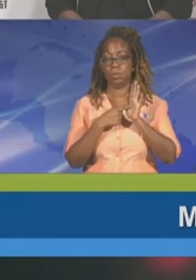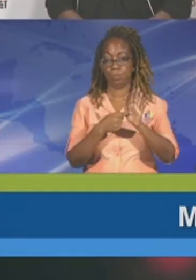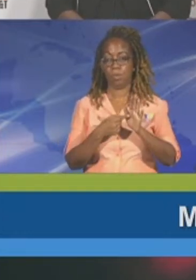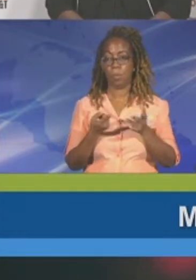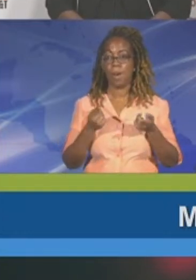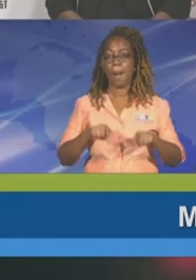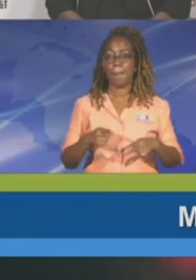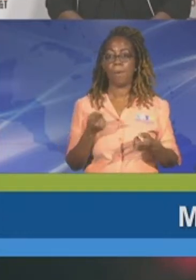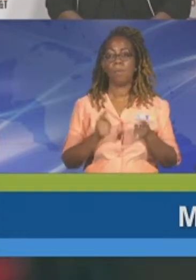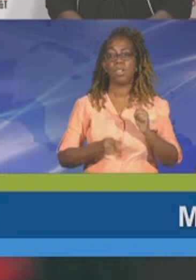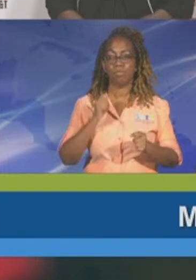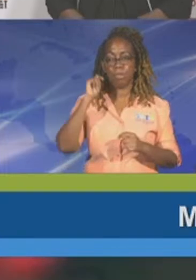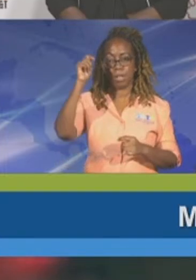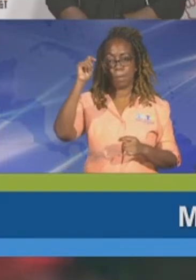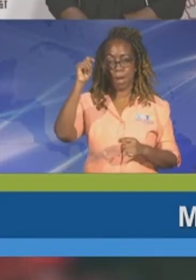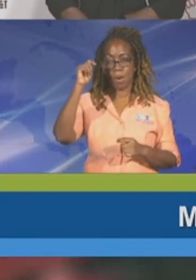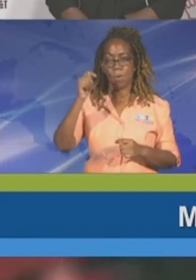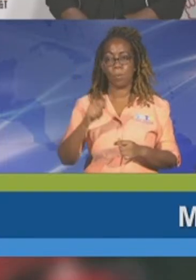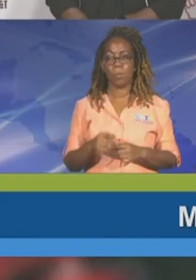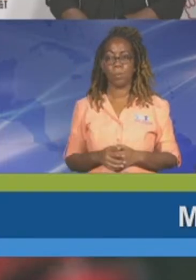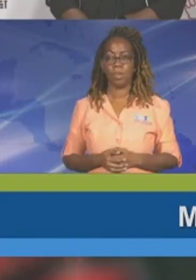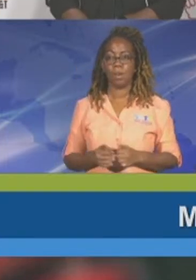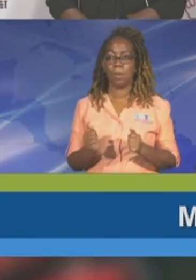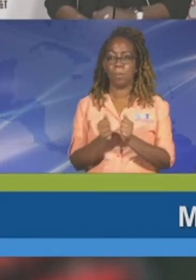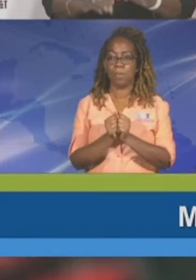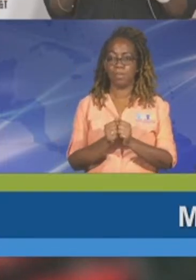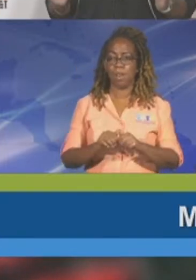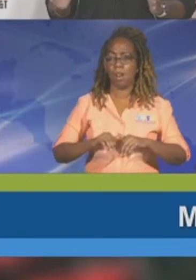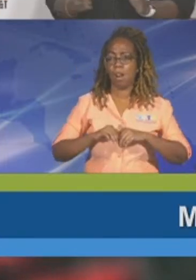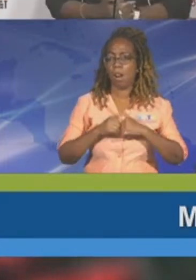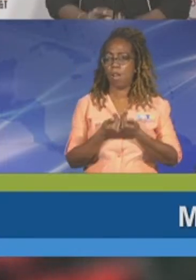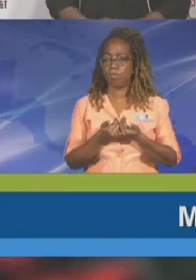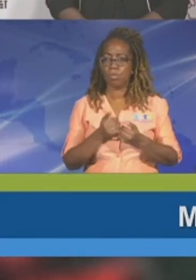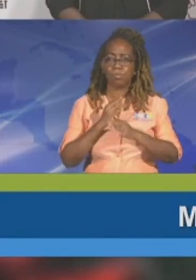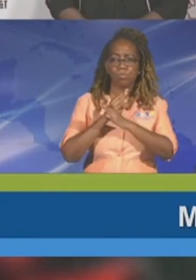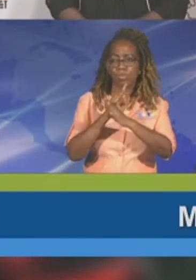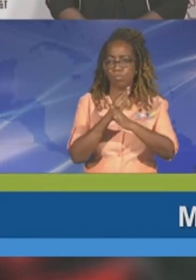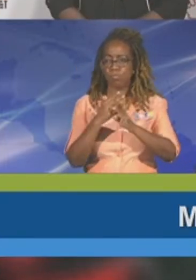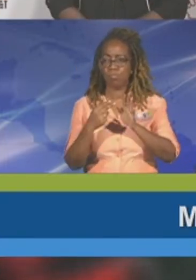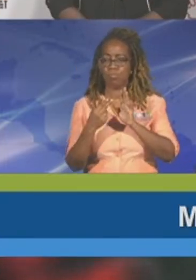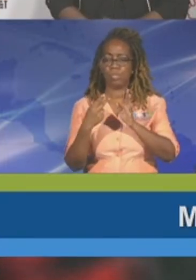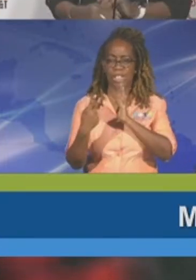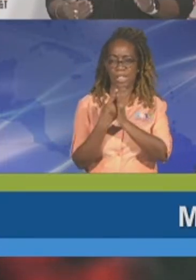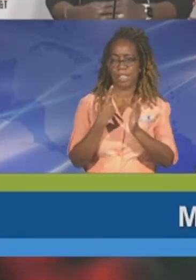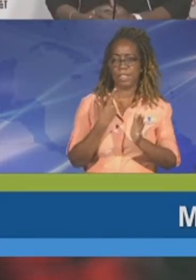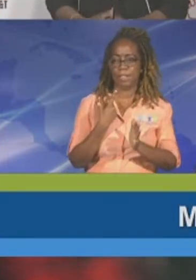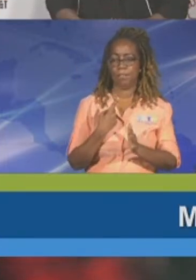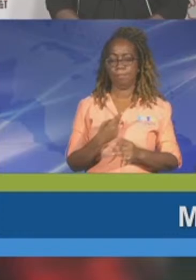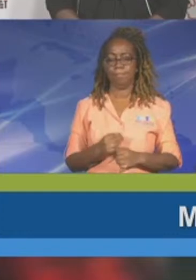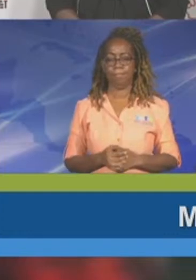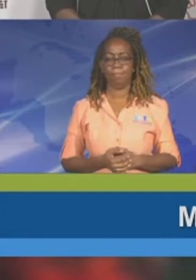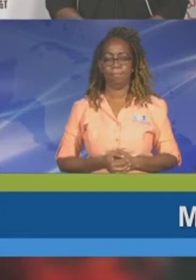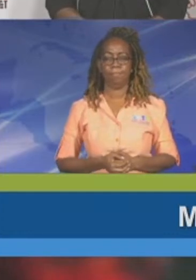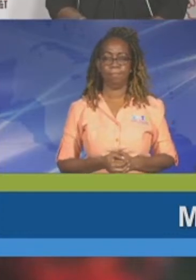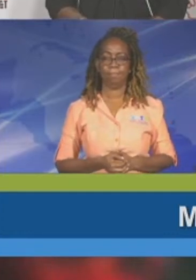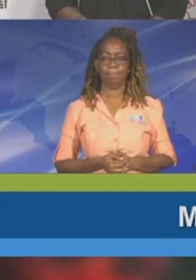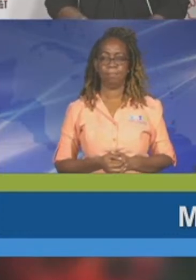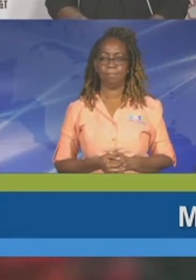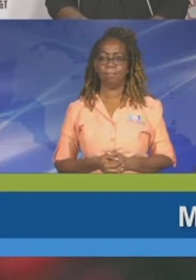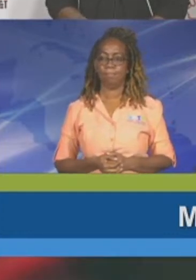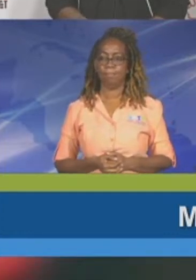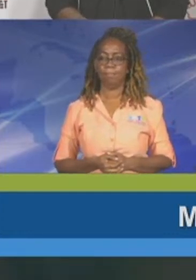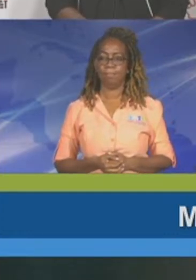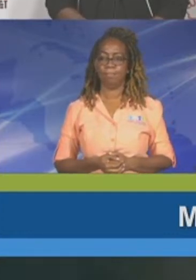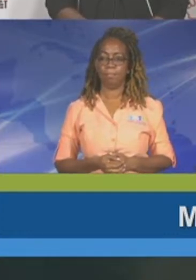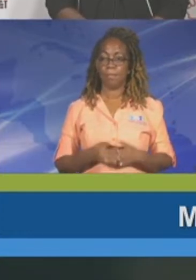and Tobago with regard to suicide prevention. And this is just a summary, really, because